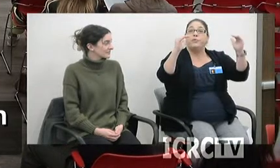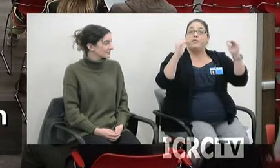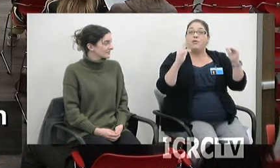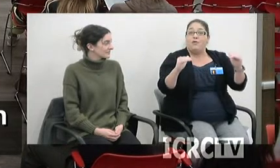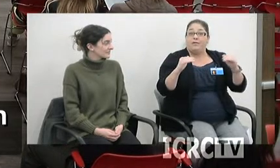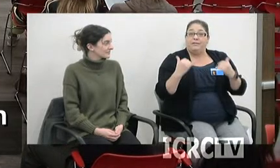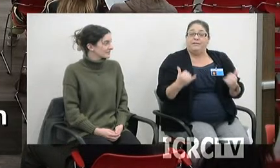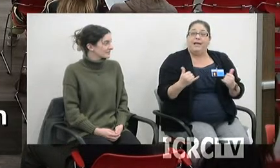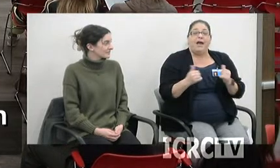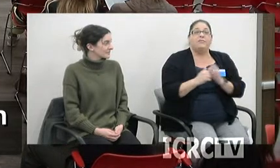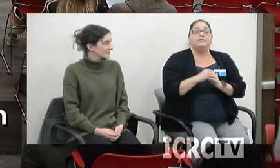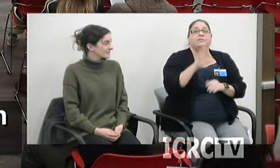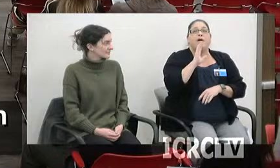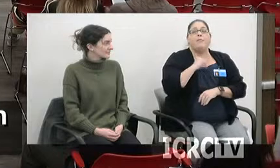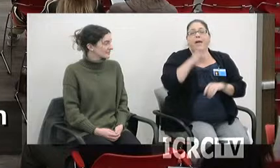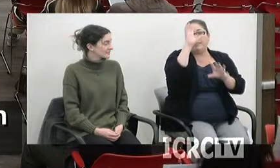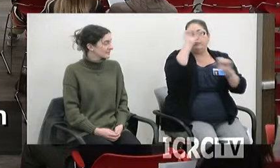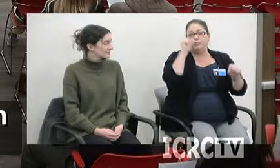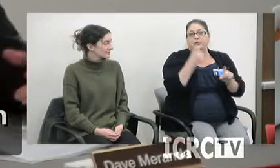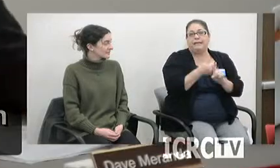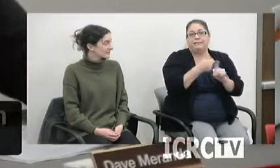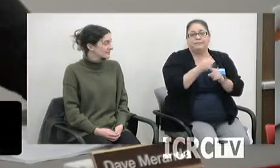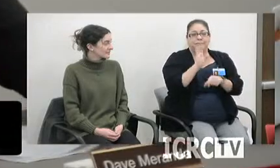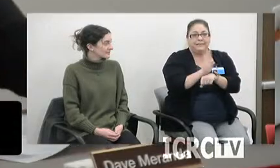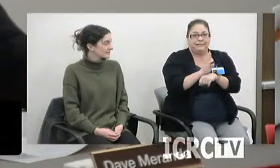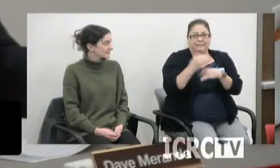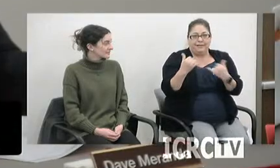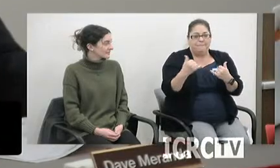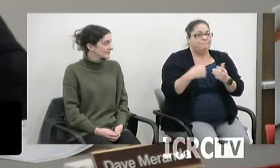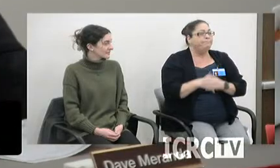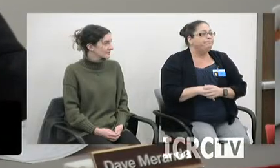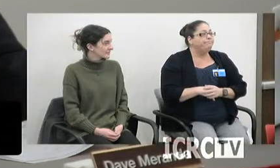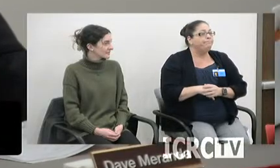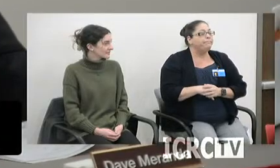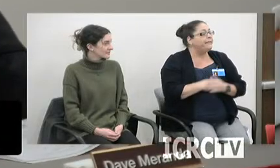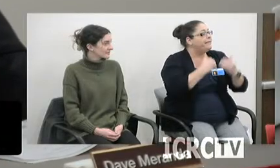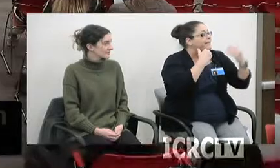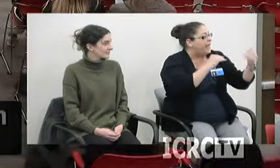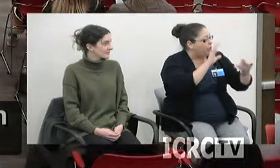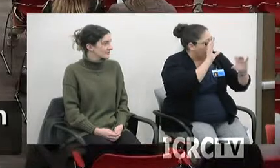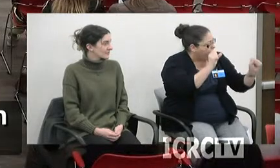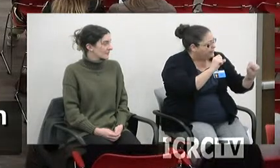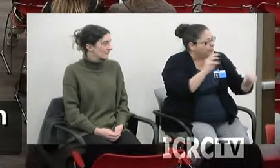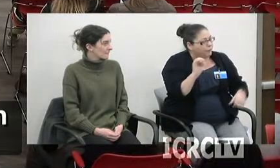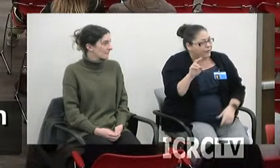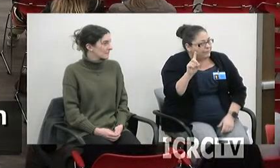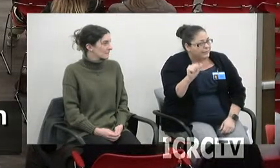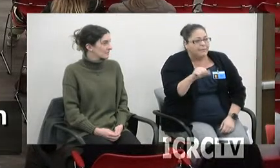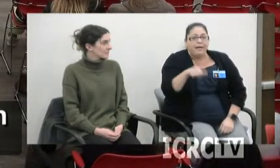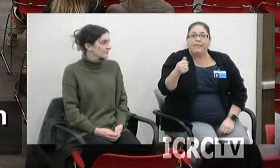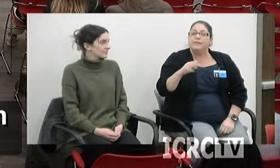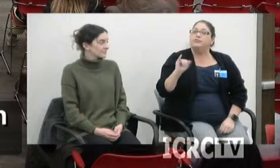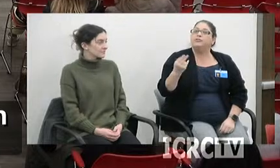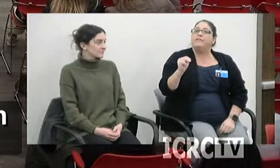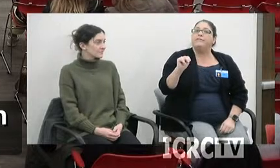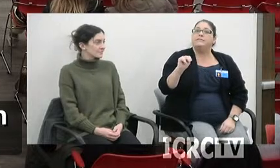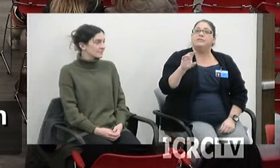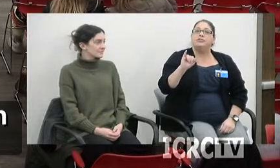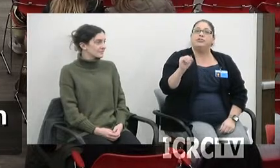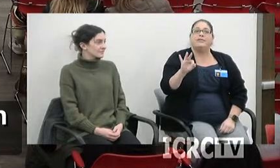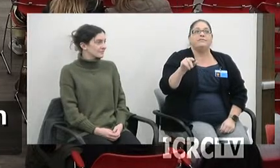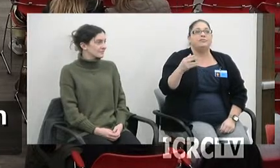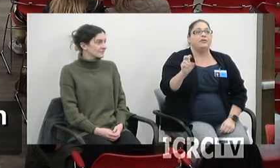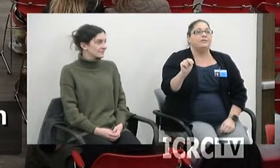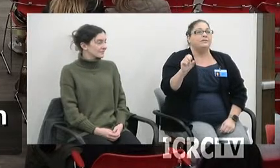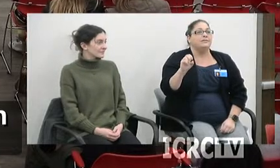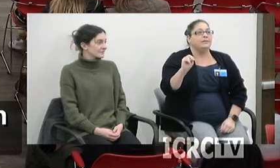go to superintendent's business. Superintendent John Spicer. Thank you, President Miranda. Members of the board, Mr. Jeff Johnson is at the podium